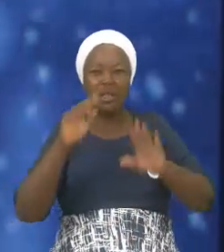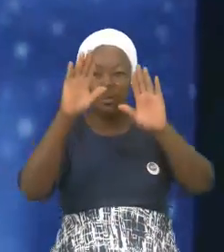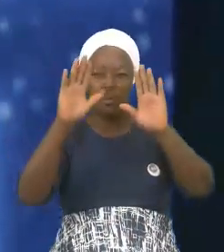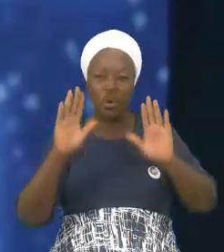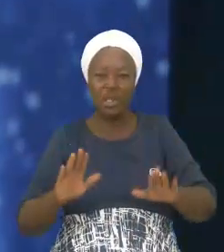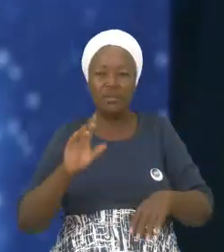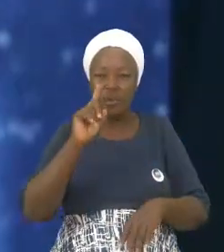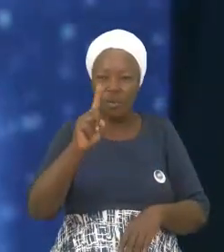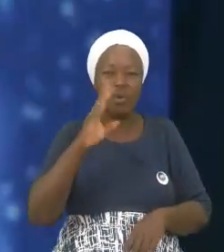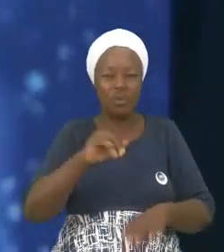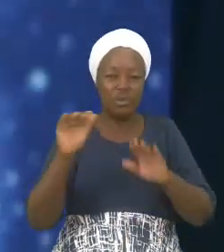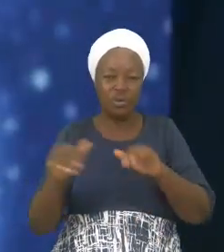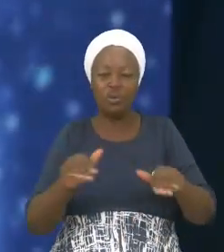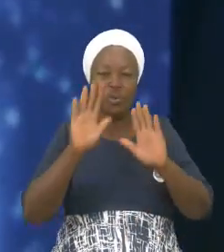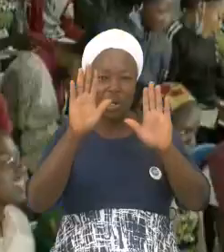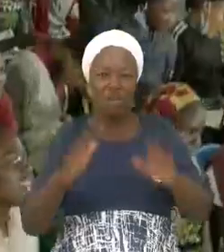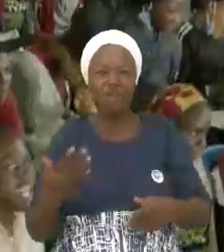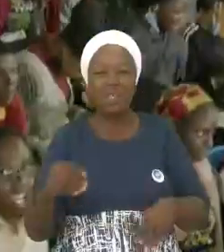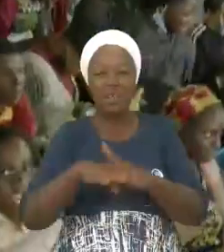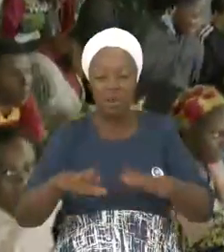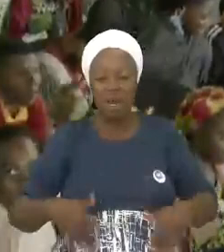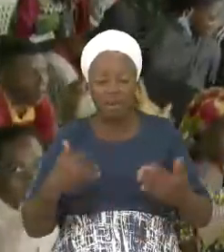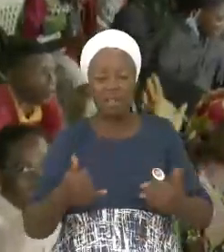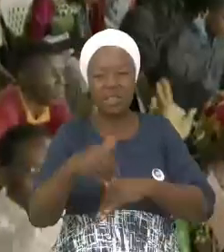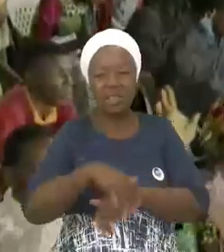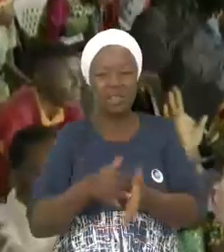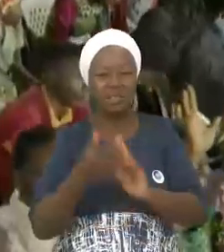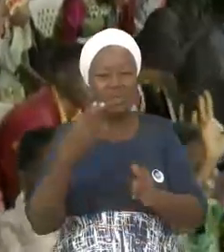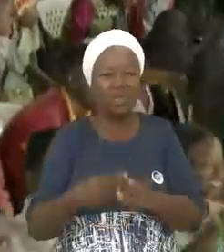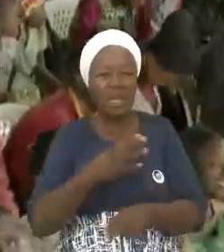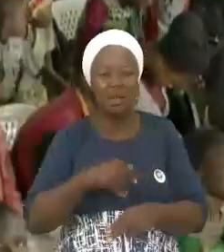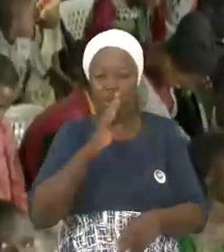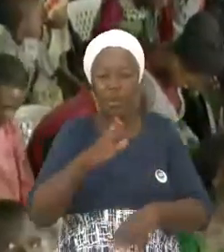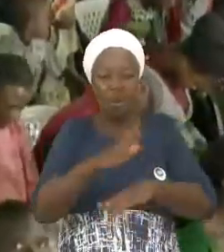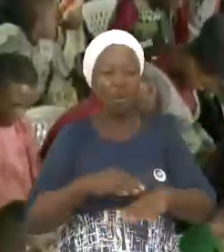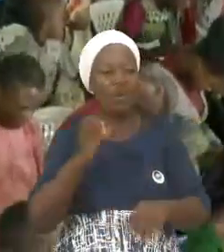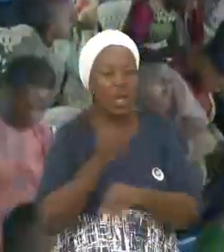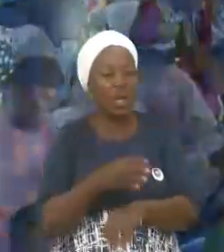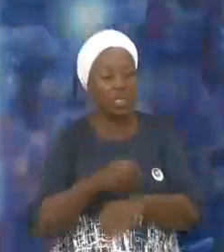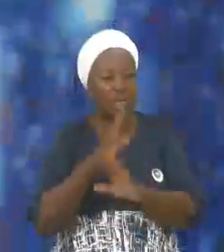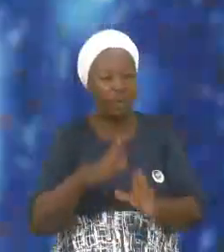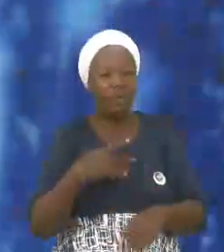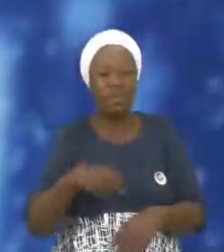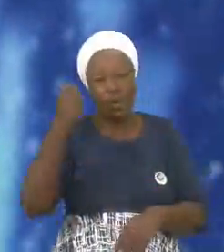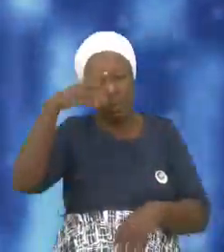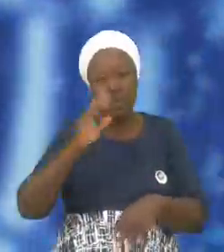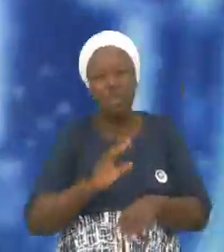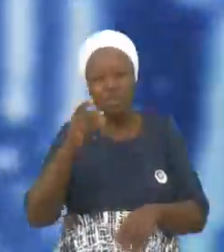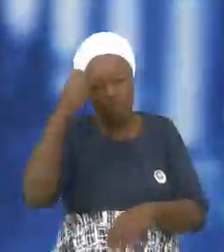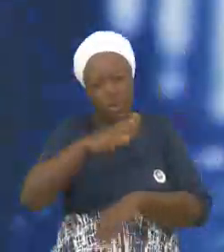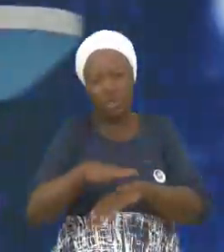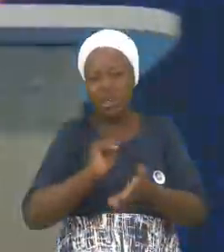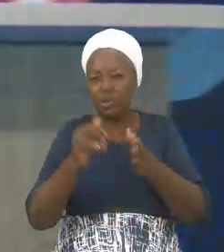do wonders in your life tonight in Jesus' name. He'll be called Counselor. The wisdom you need have before to